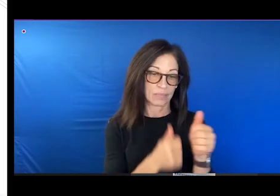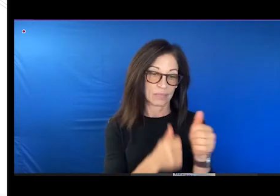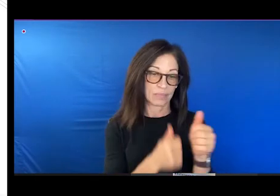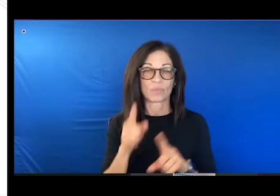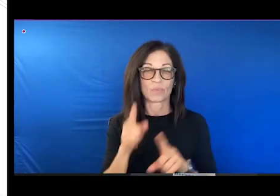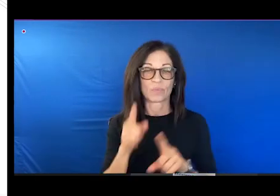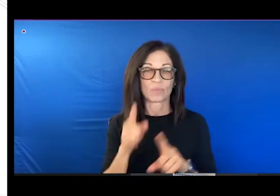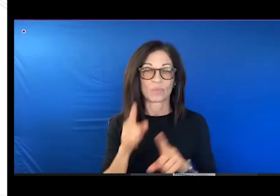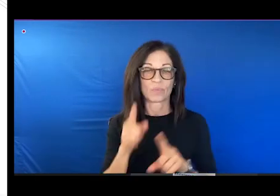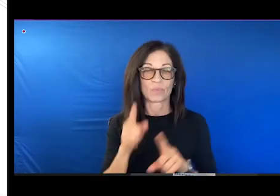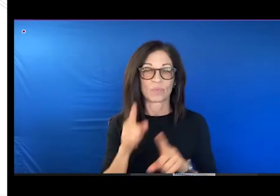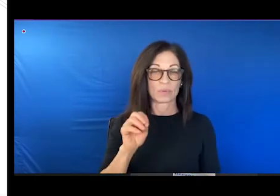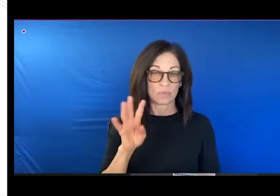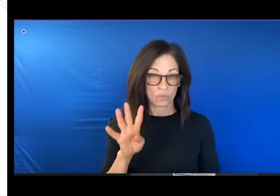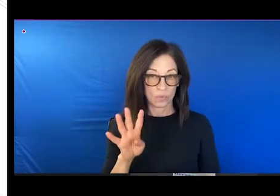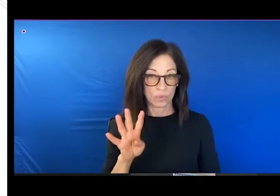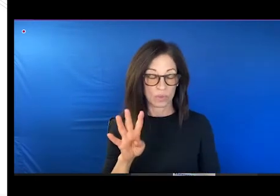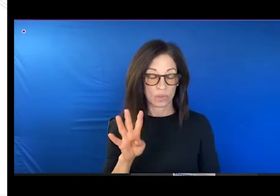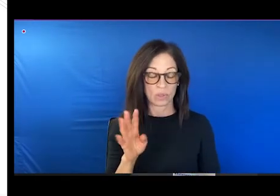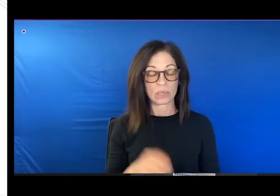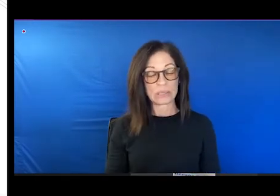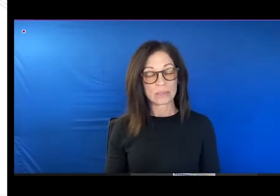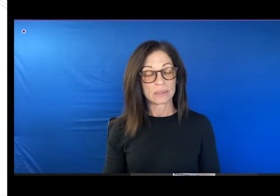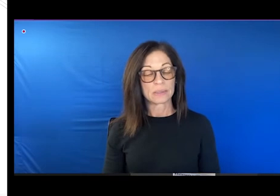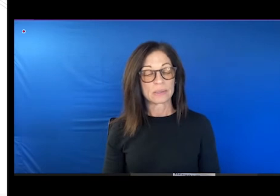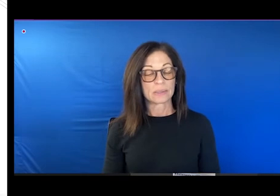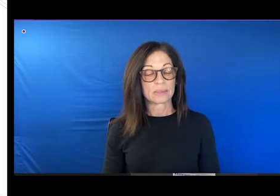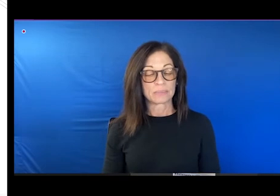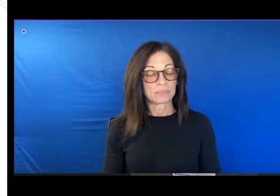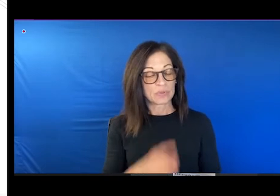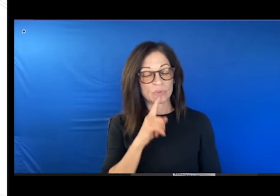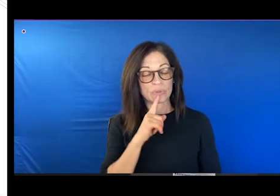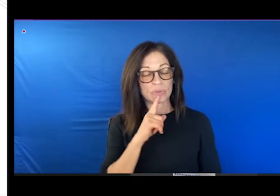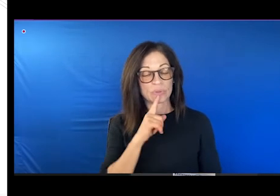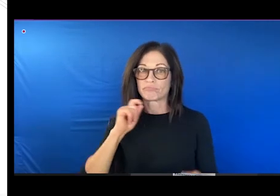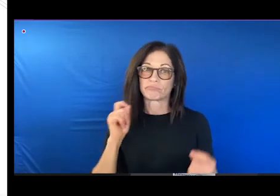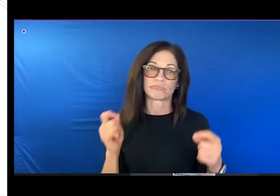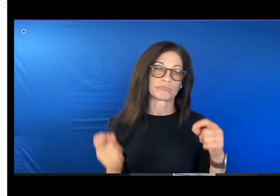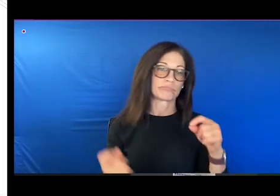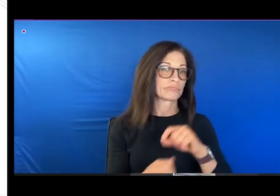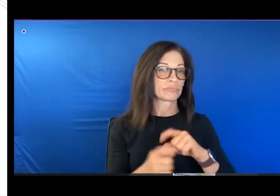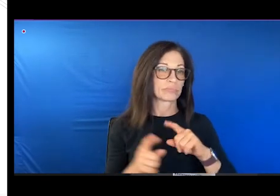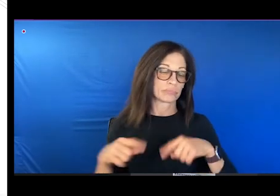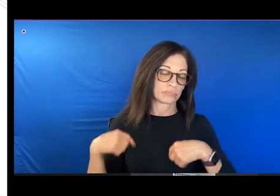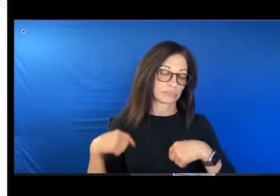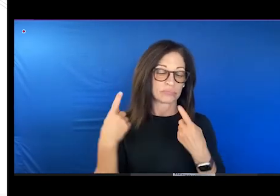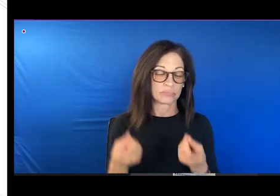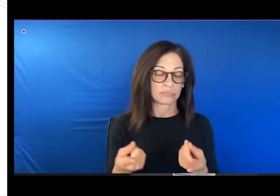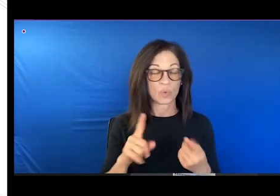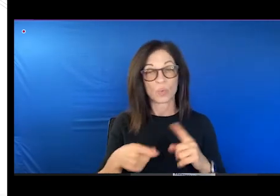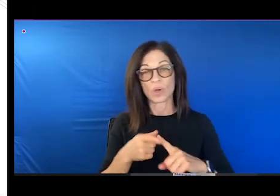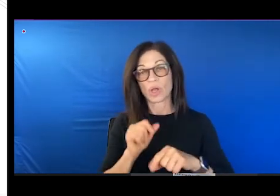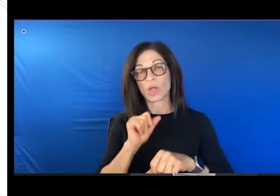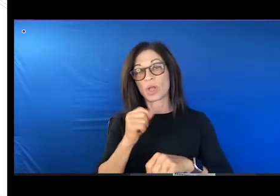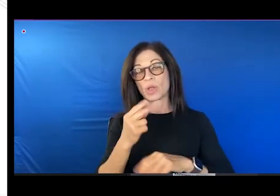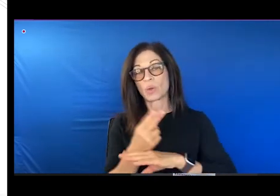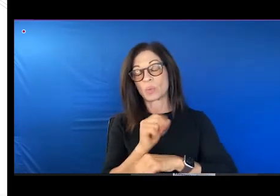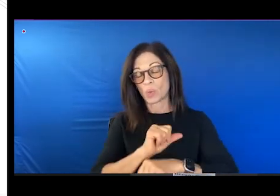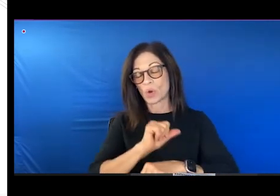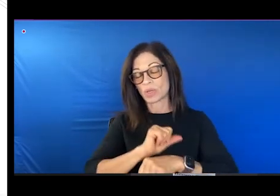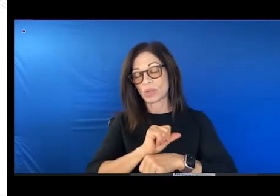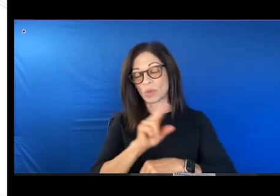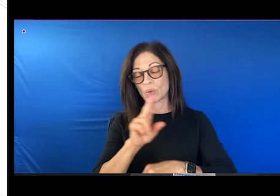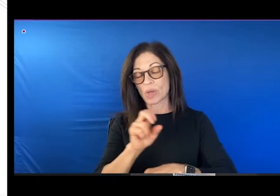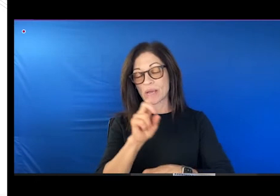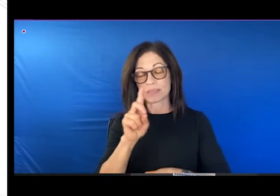by an executive order in 2004, and it's really evolved over the years. When I worked at the